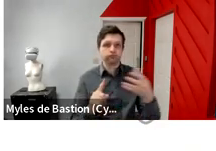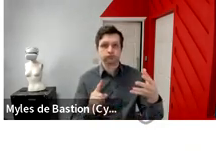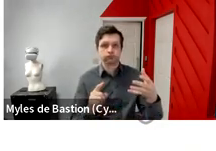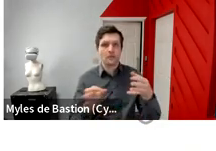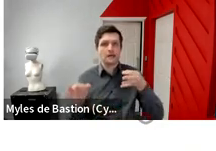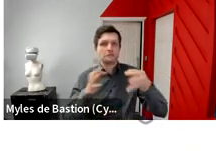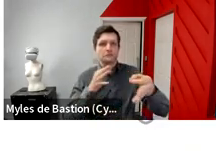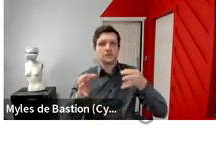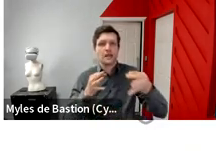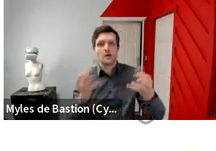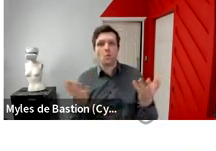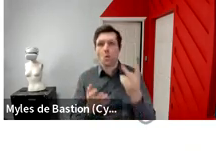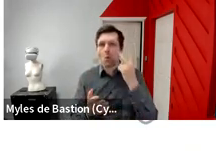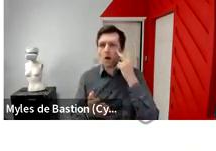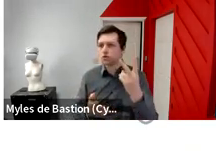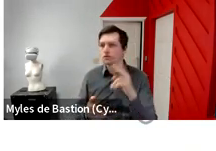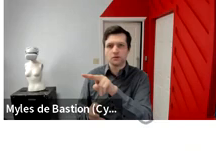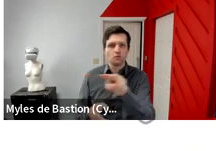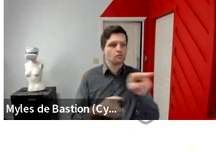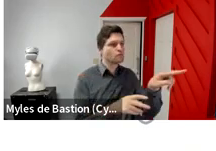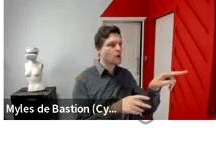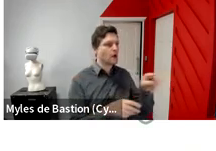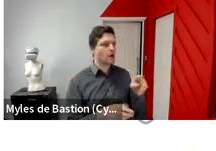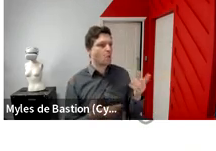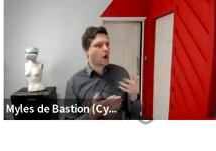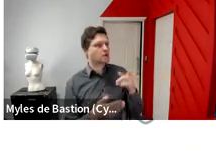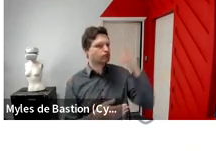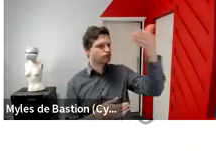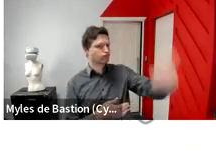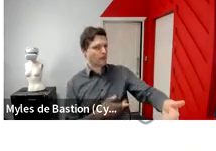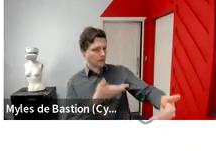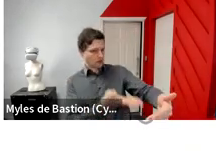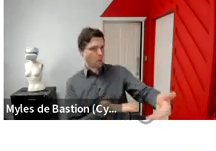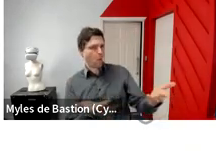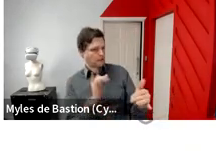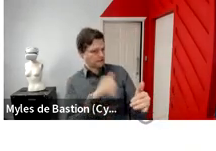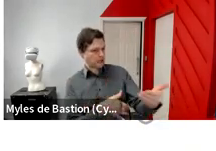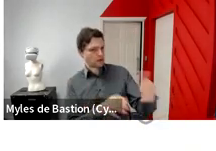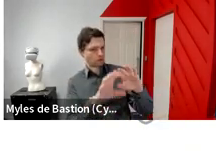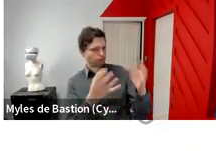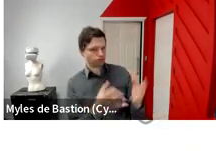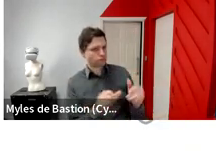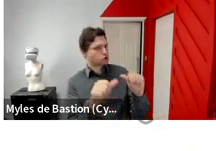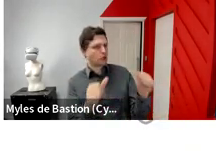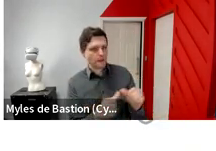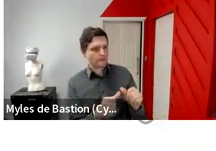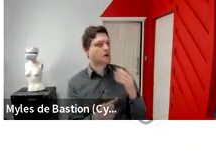And maybe AI could assist, kind of expand on what the person is seeing, do a description of what's ahead of